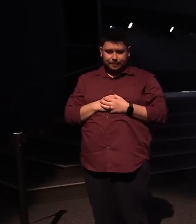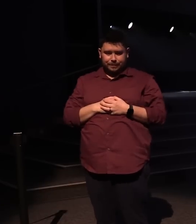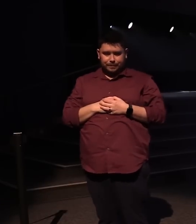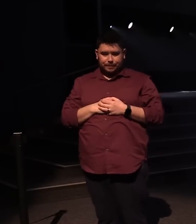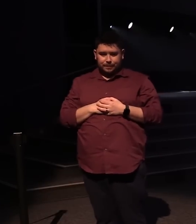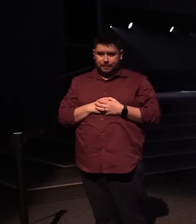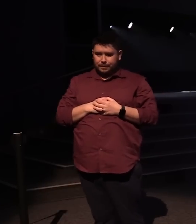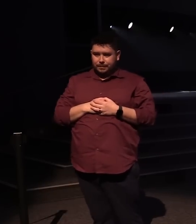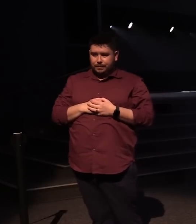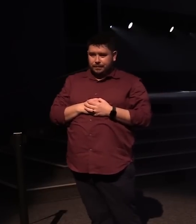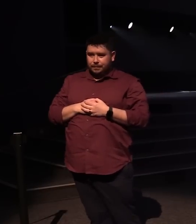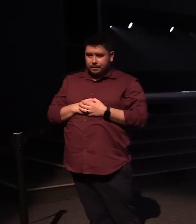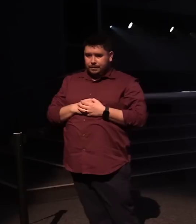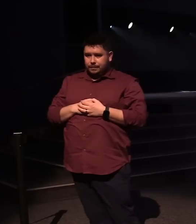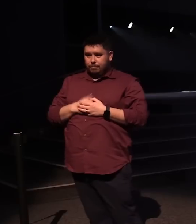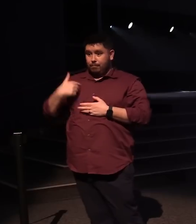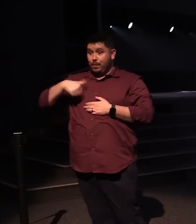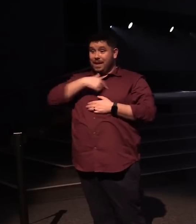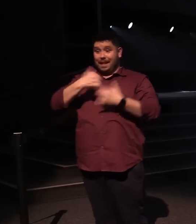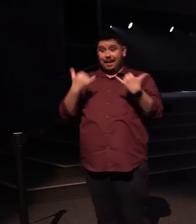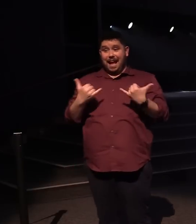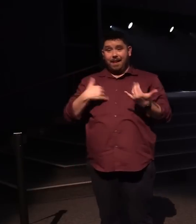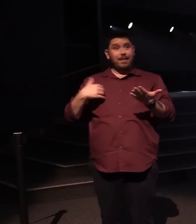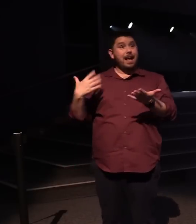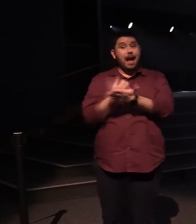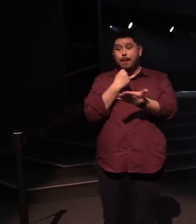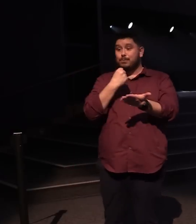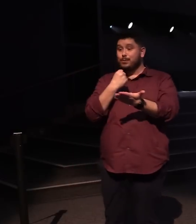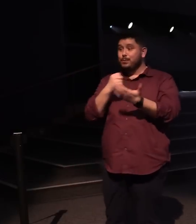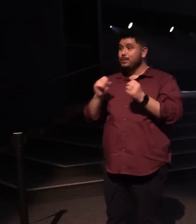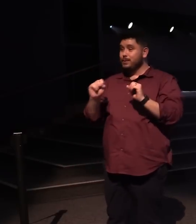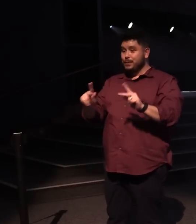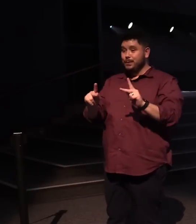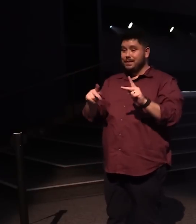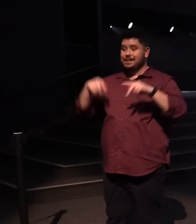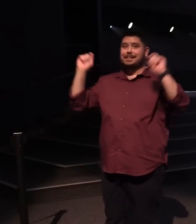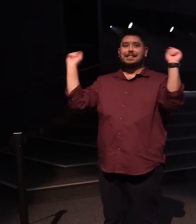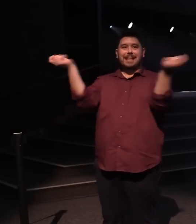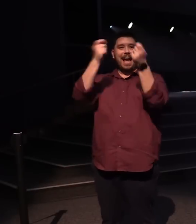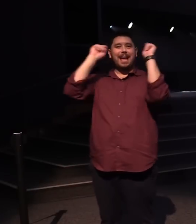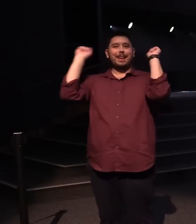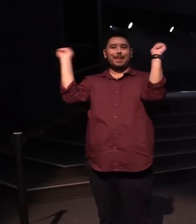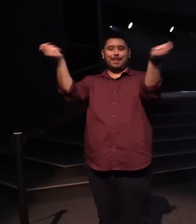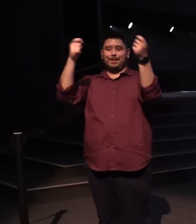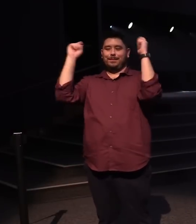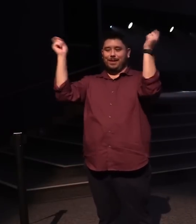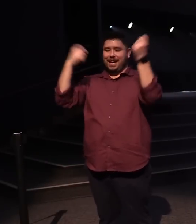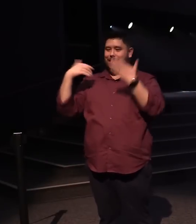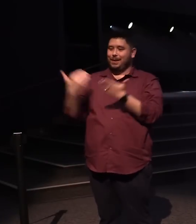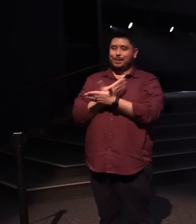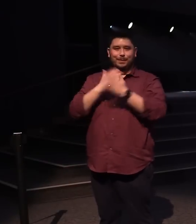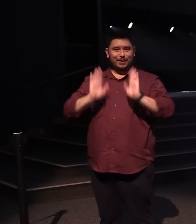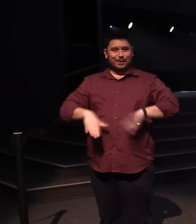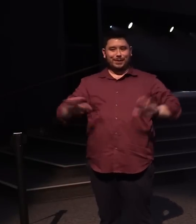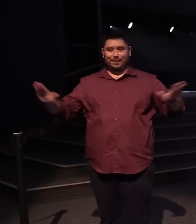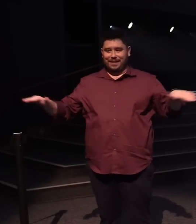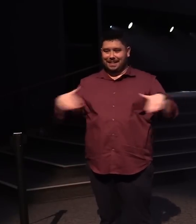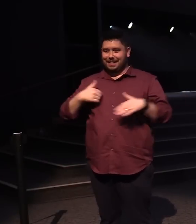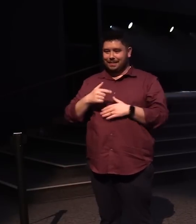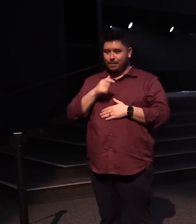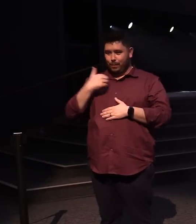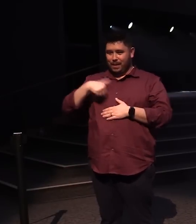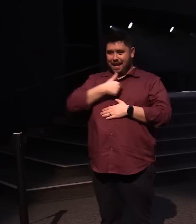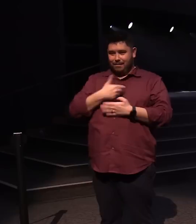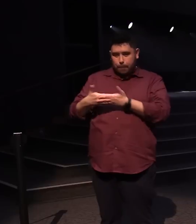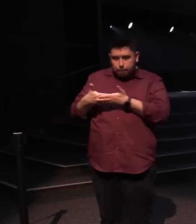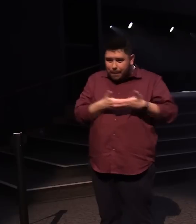Well, we have the incredible opportunity today to celebrate the new children to our campus. We have child